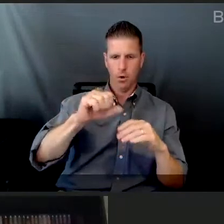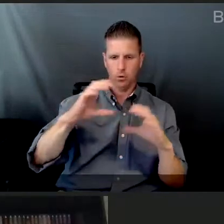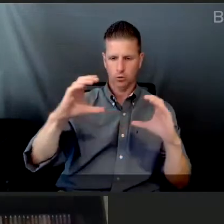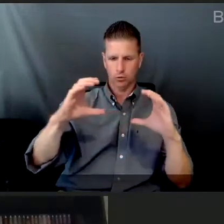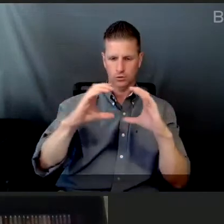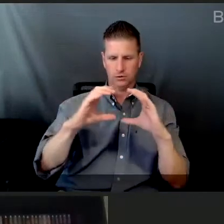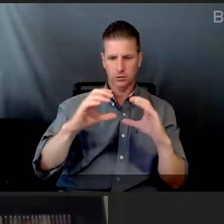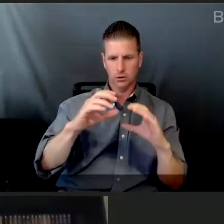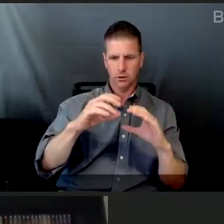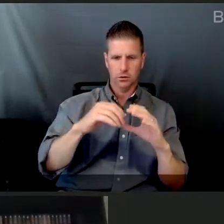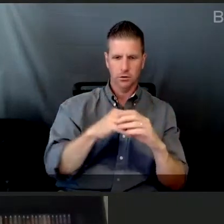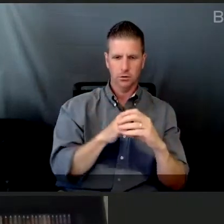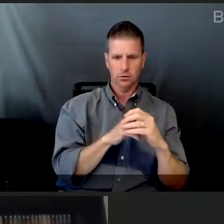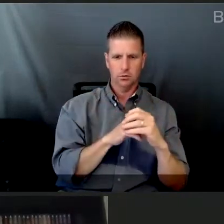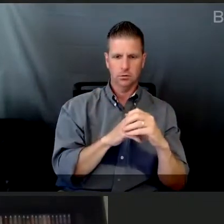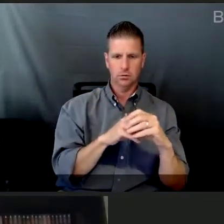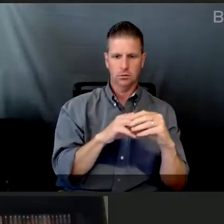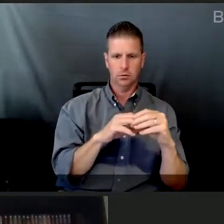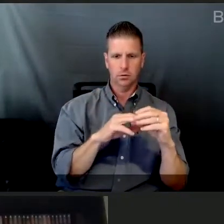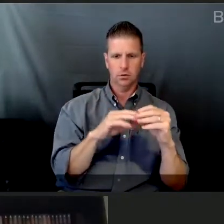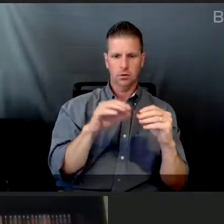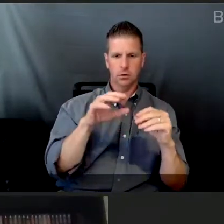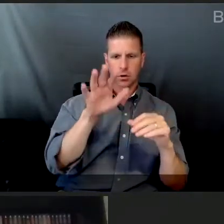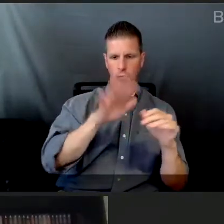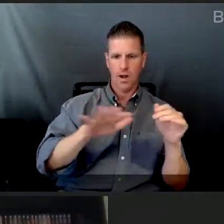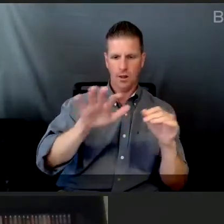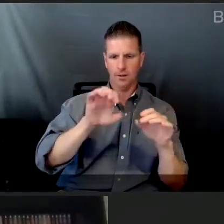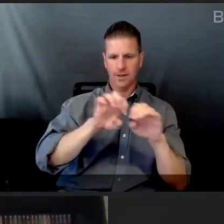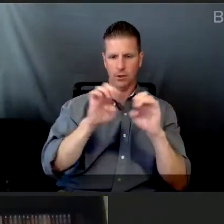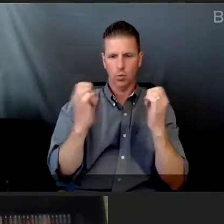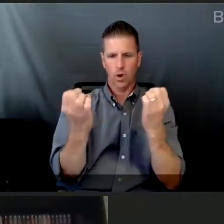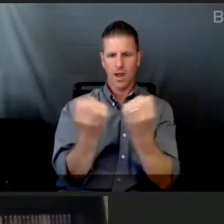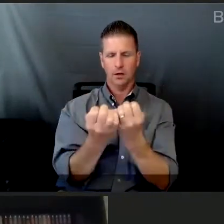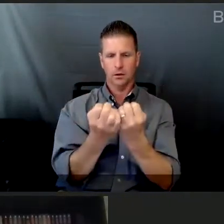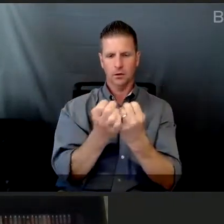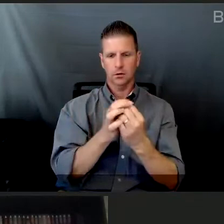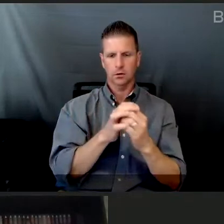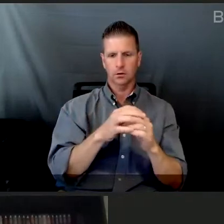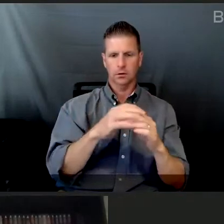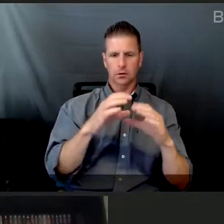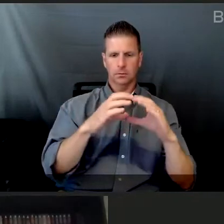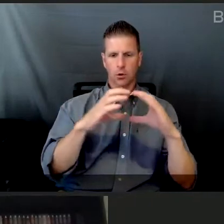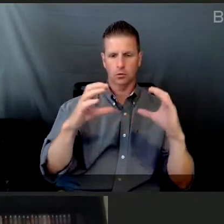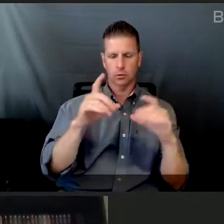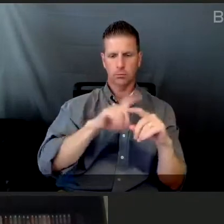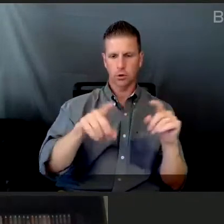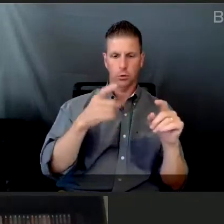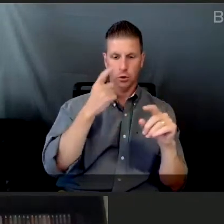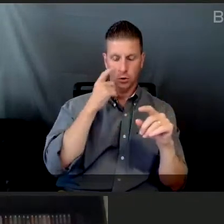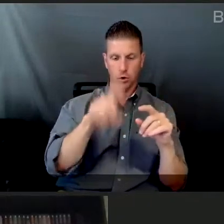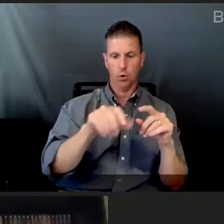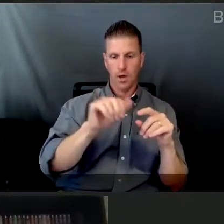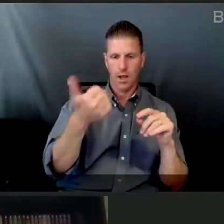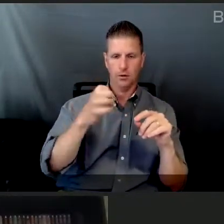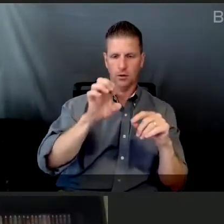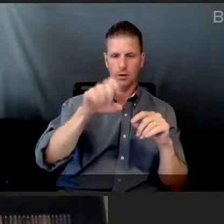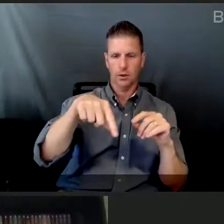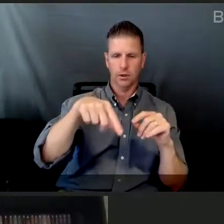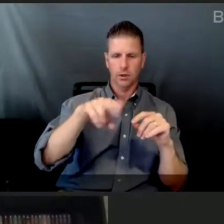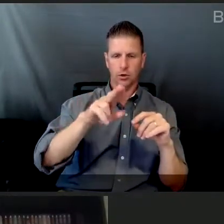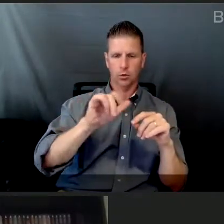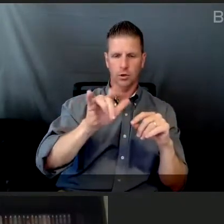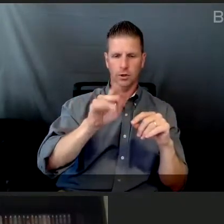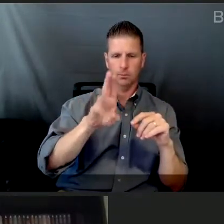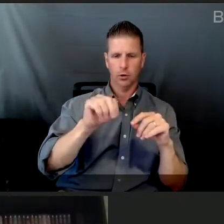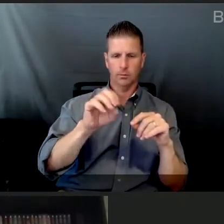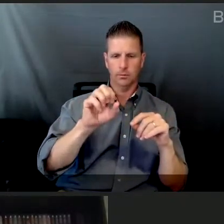it's and around the equator it's bulging out. But we do notice other equilibrium shapes in the solar system,